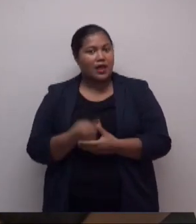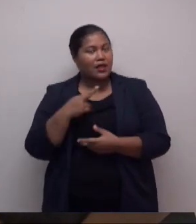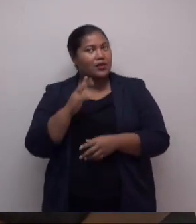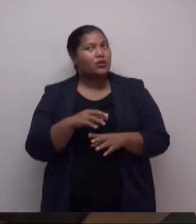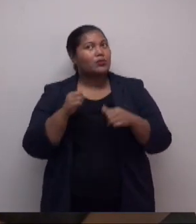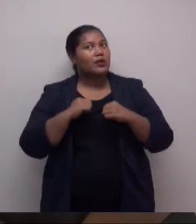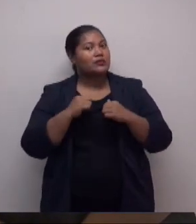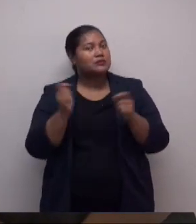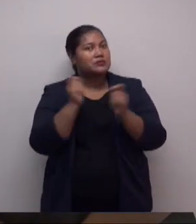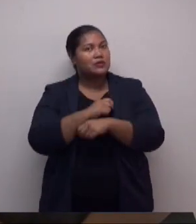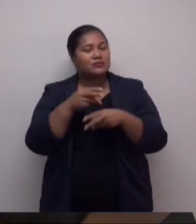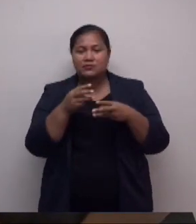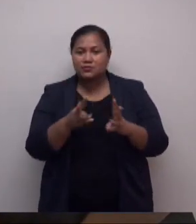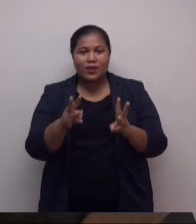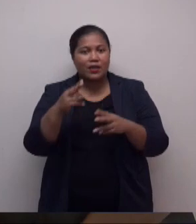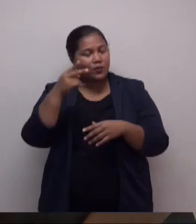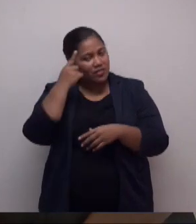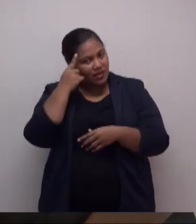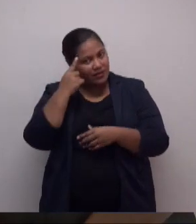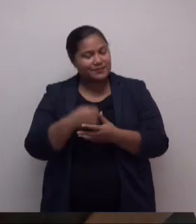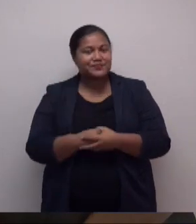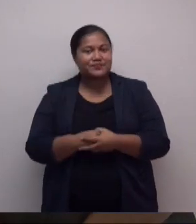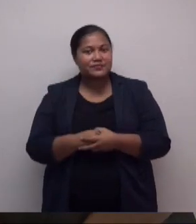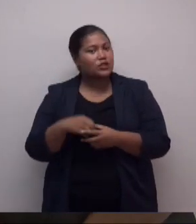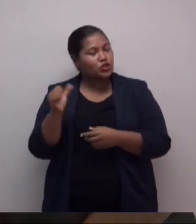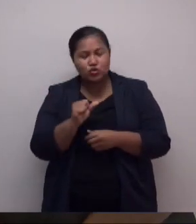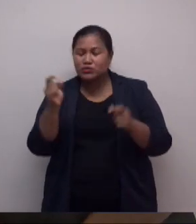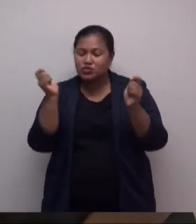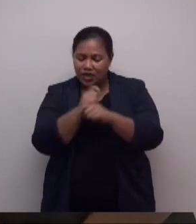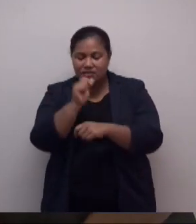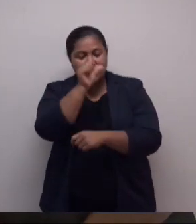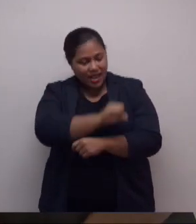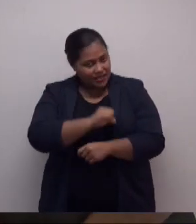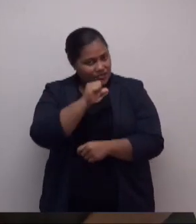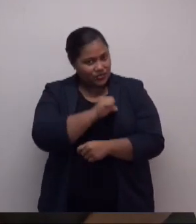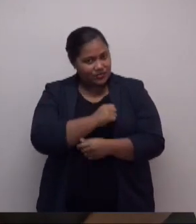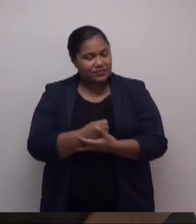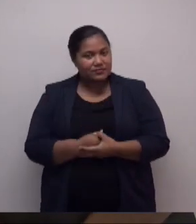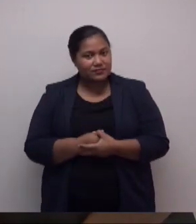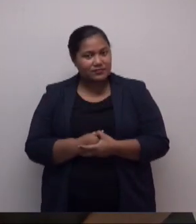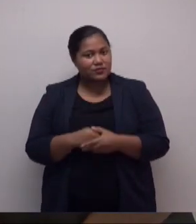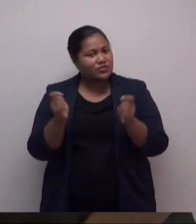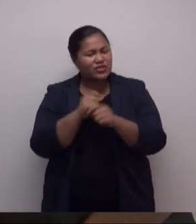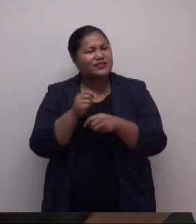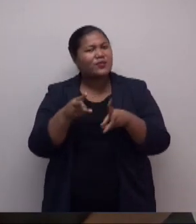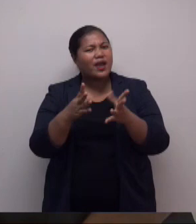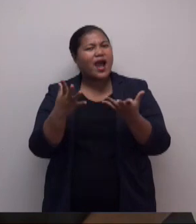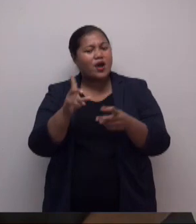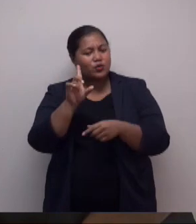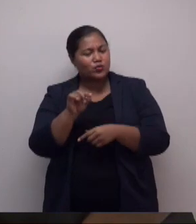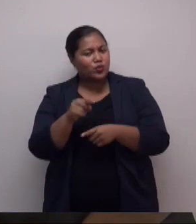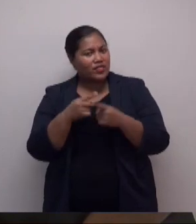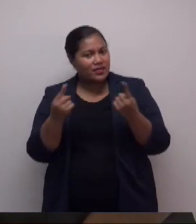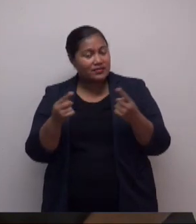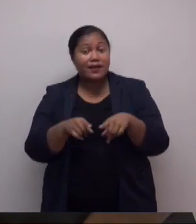actually change the way we think. We have to change our attitude and we have to change the way we do things.